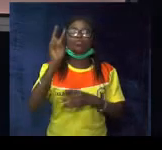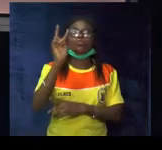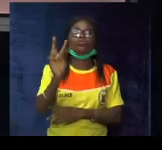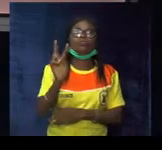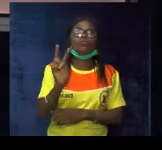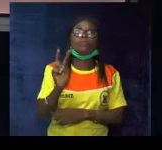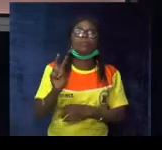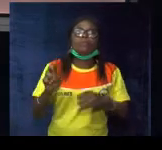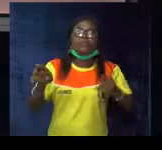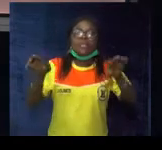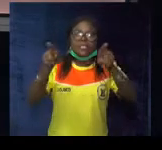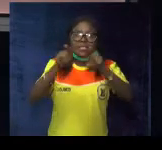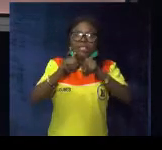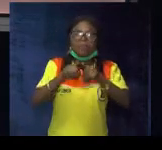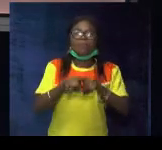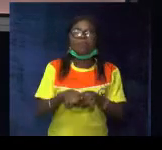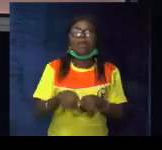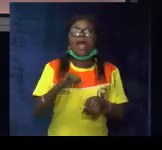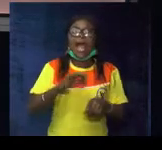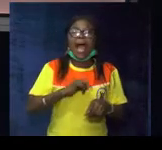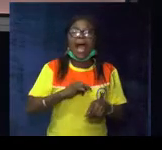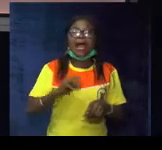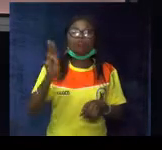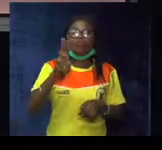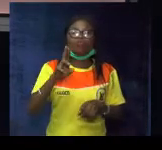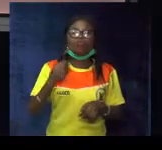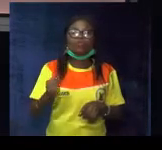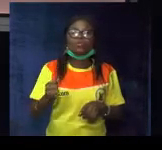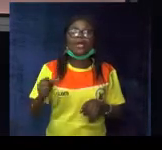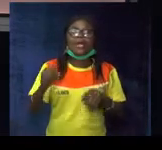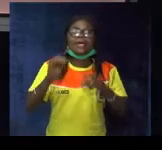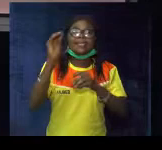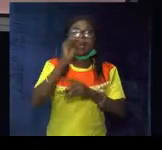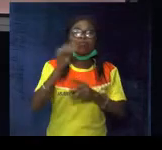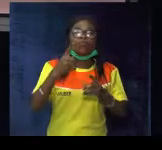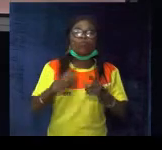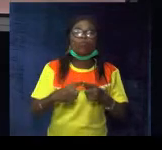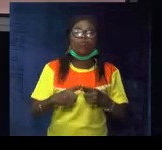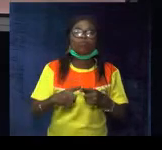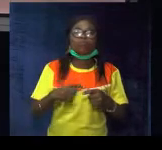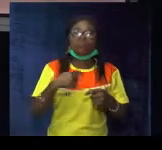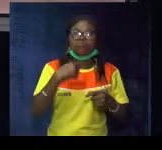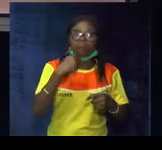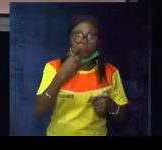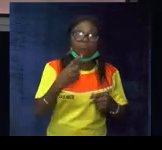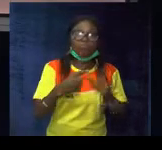I use the circle to demonstrate angle to you. So